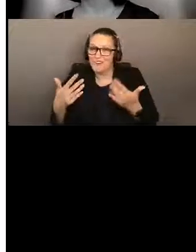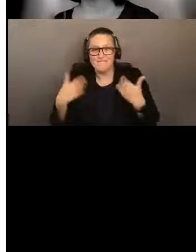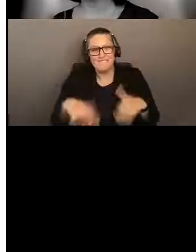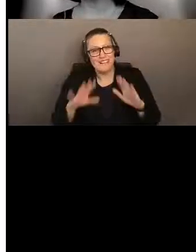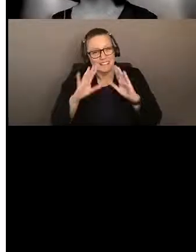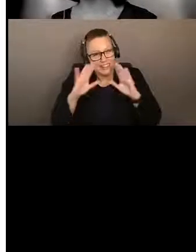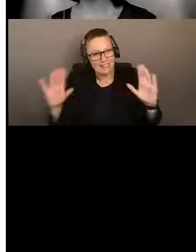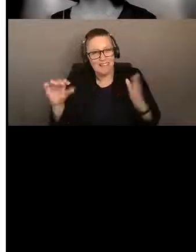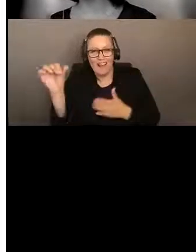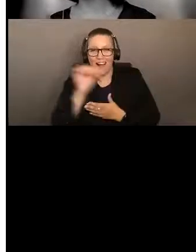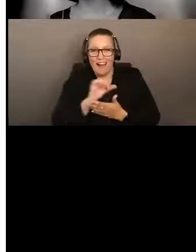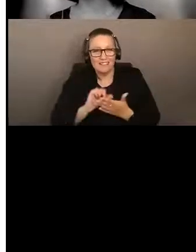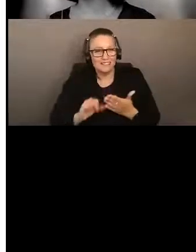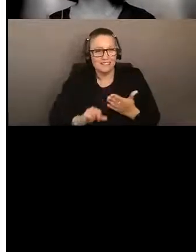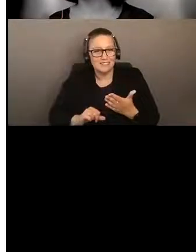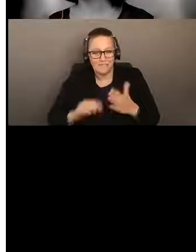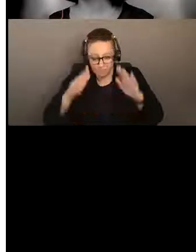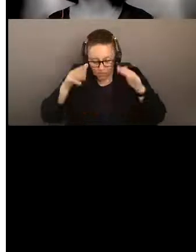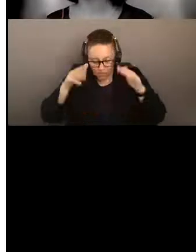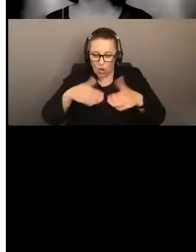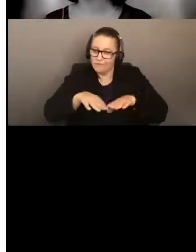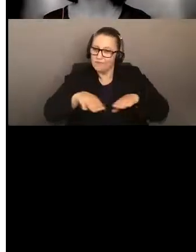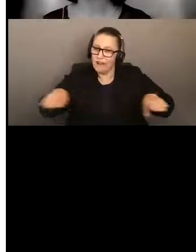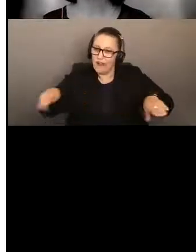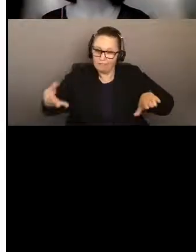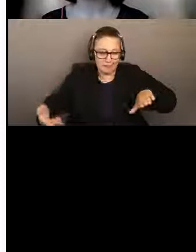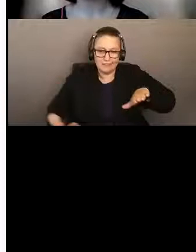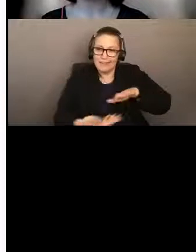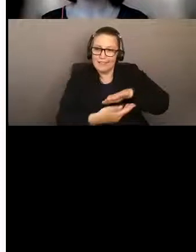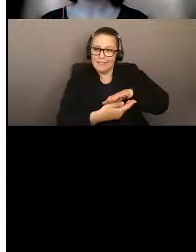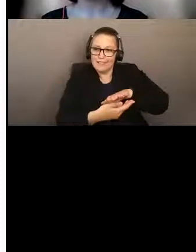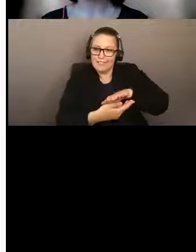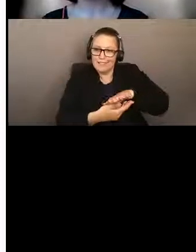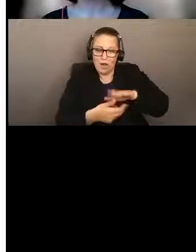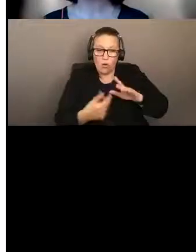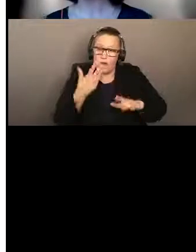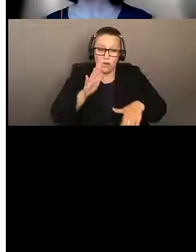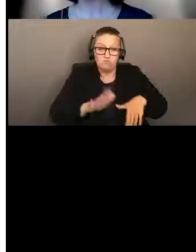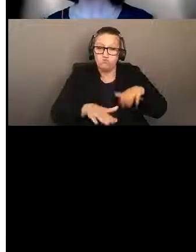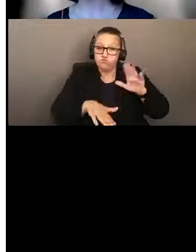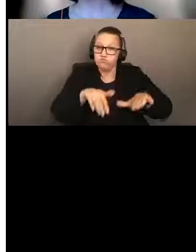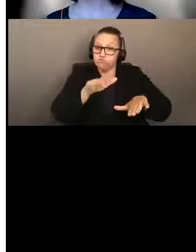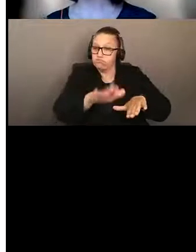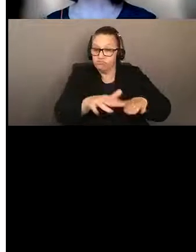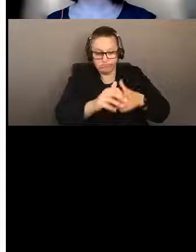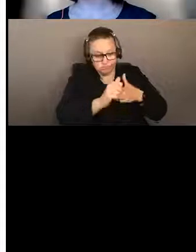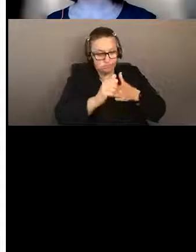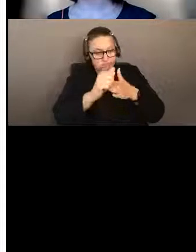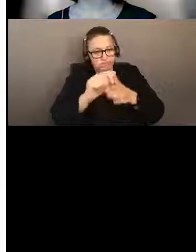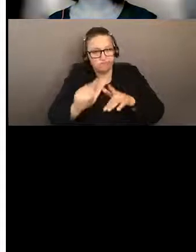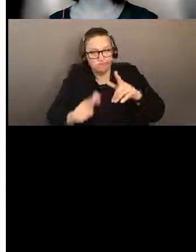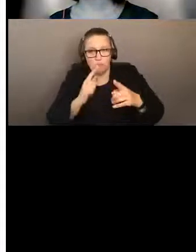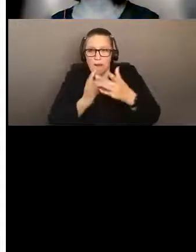focuses on the ground beneath our feet and what happens when you follow your feet as they take you on a journey. The artwork is